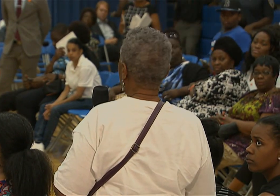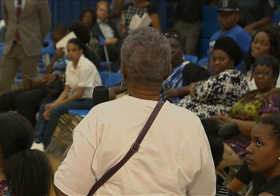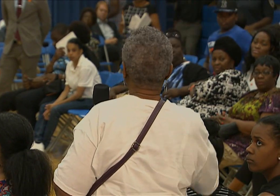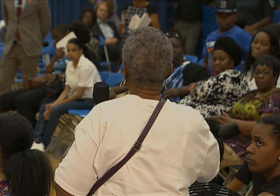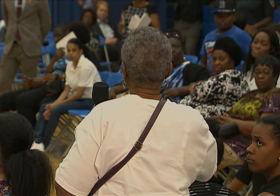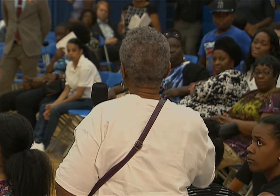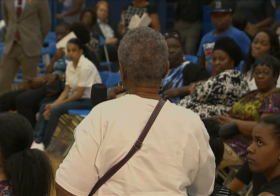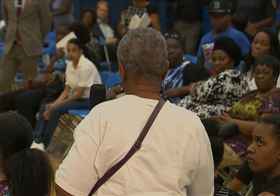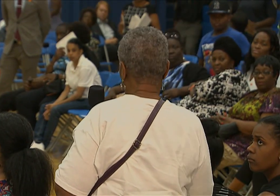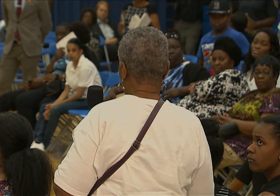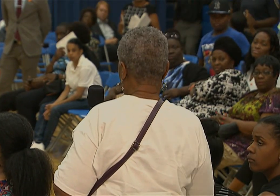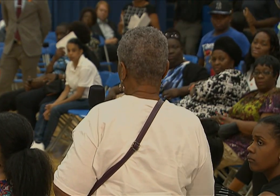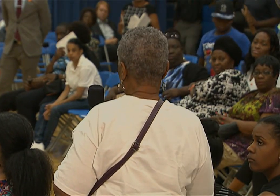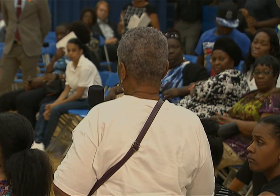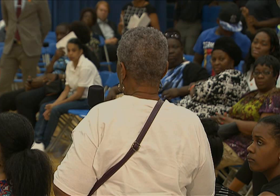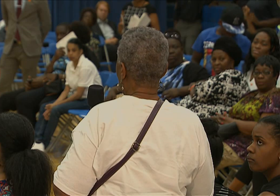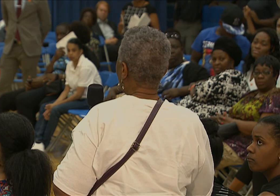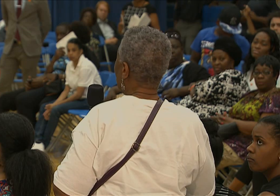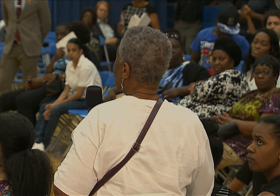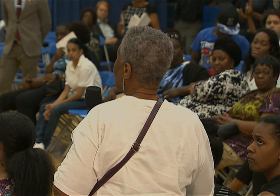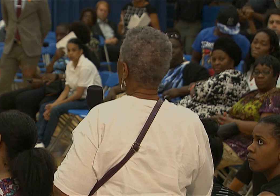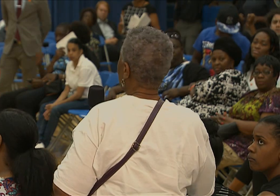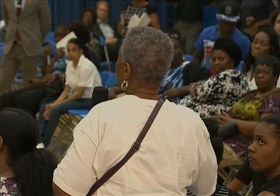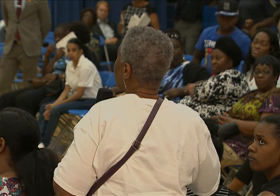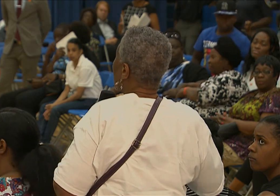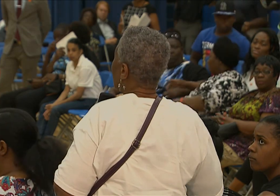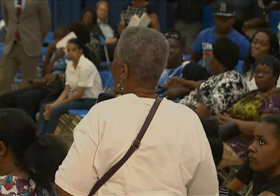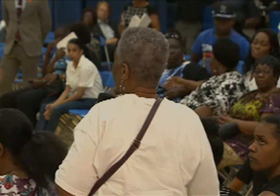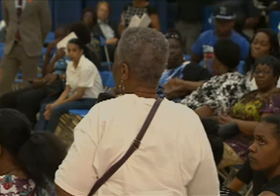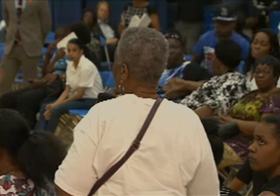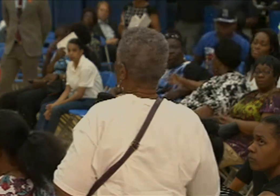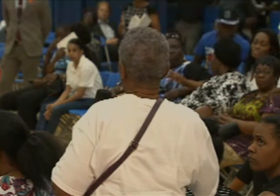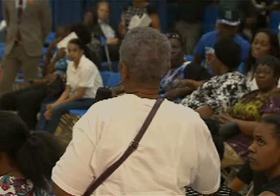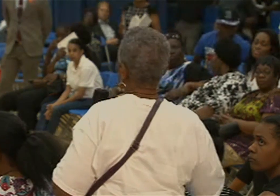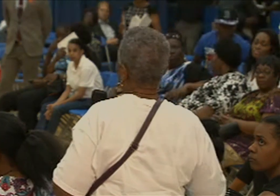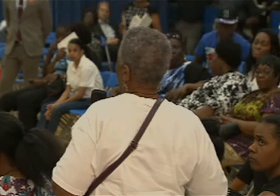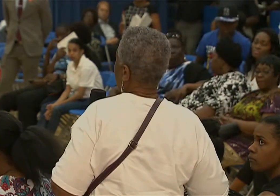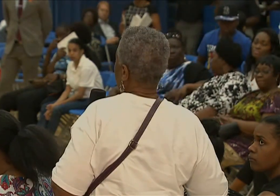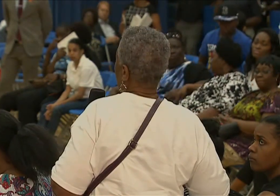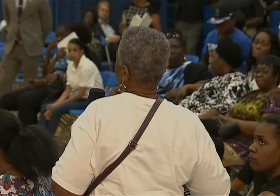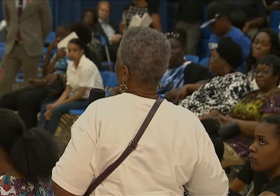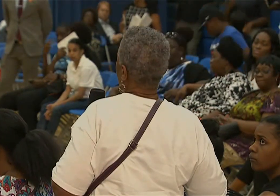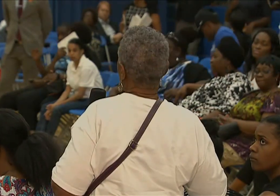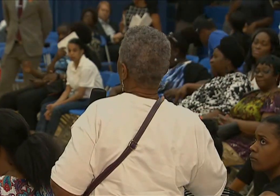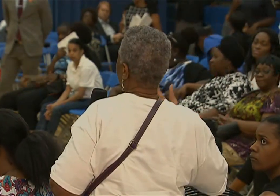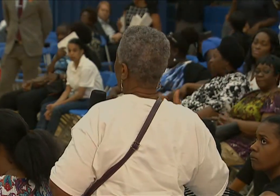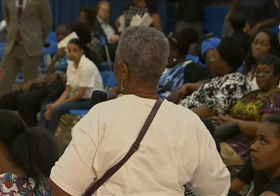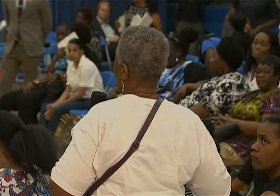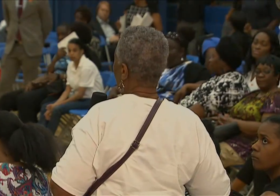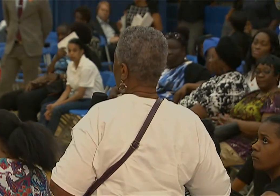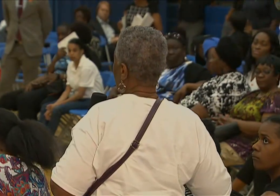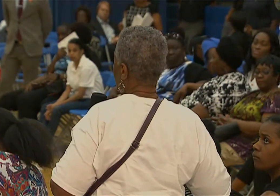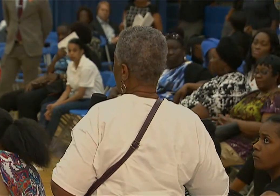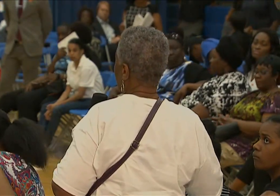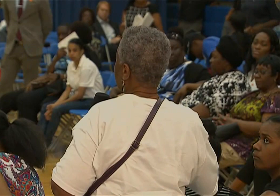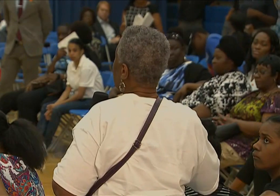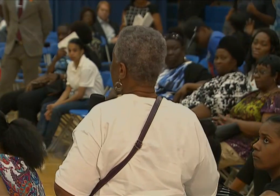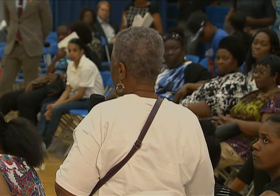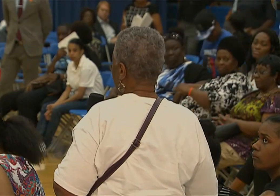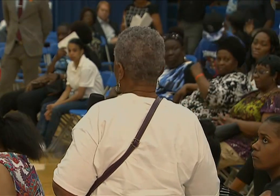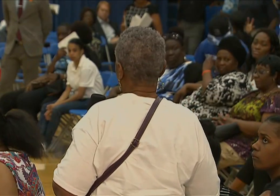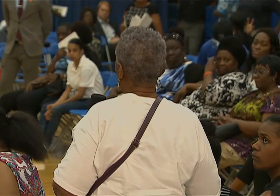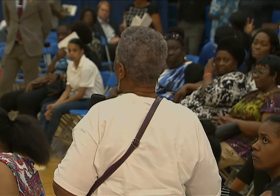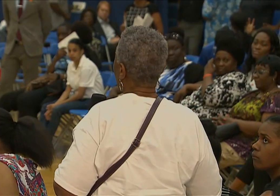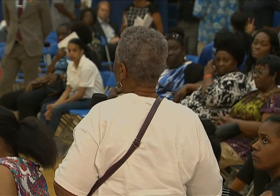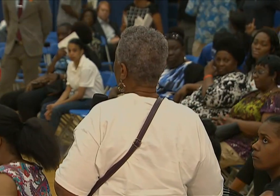grandson for nothing. My grandson didn't even say anything to him. This girl tell them, I'm going to bring my boyfriend because he